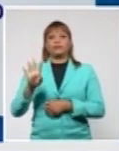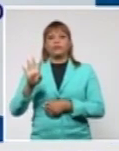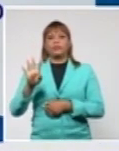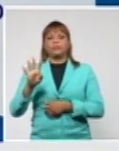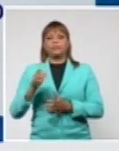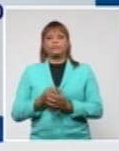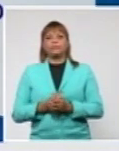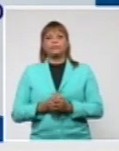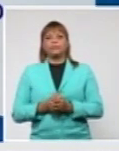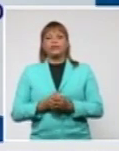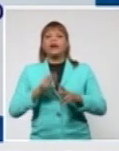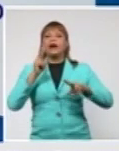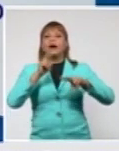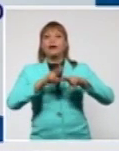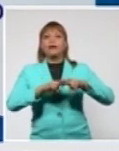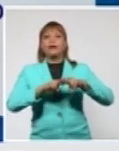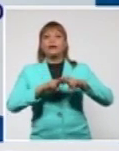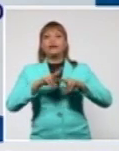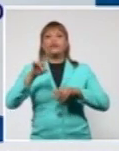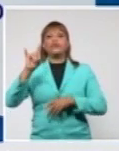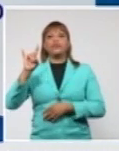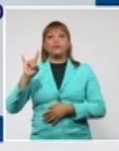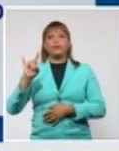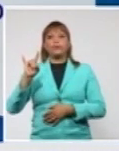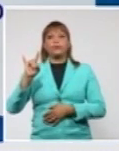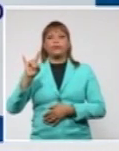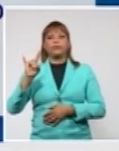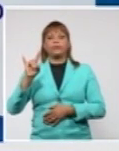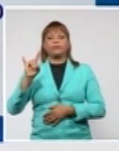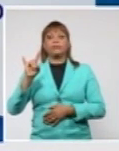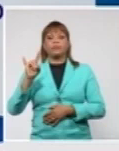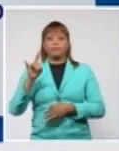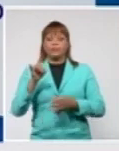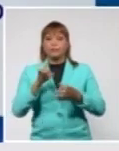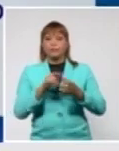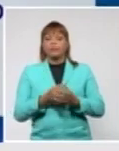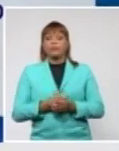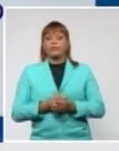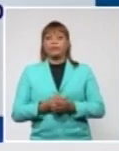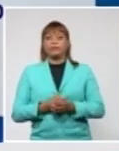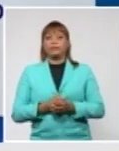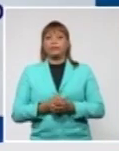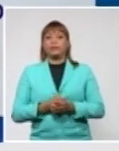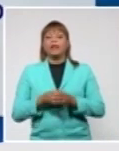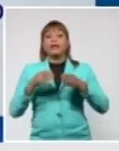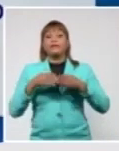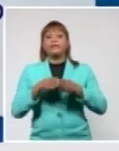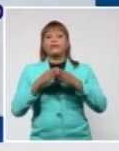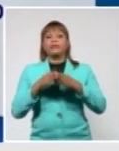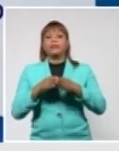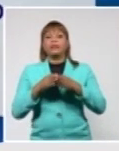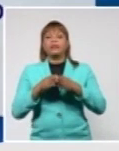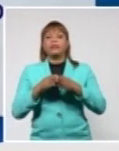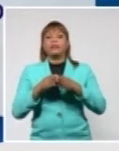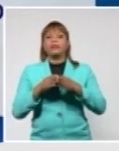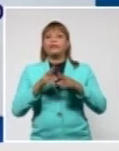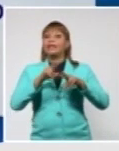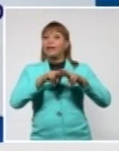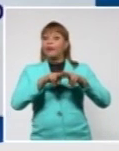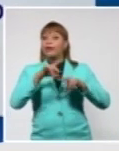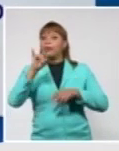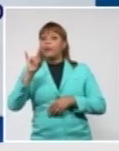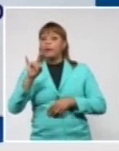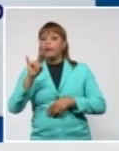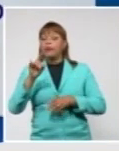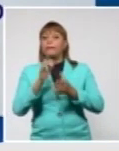diagnosed yesterday, 1 belongs to Artemisa and is an imported case. 9 belong to Havana,